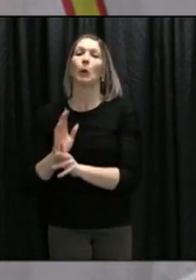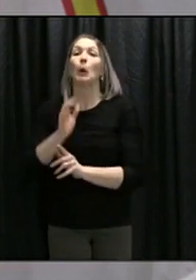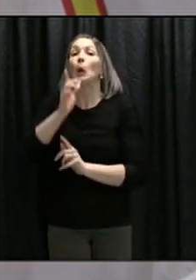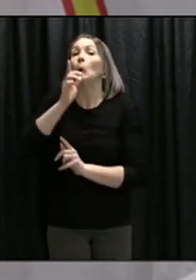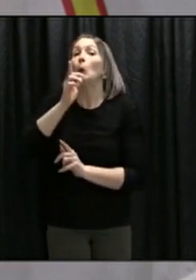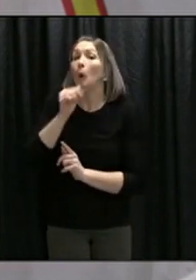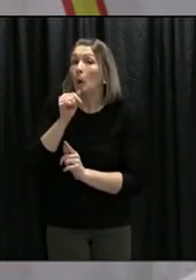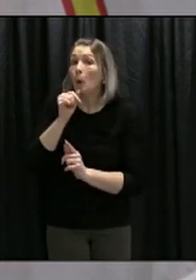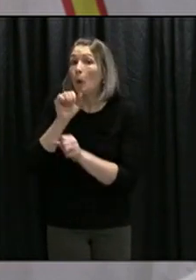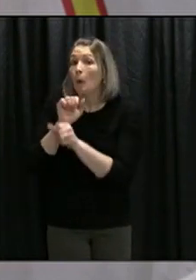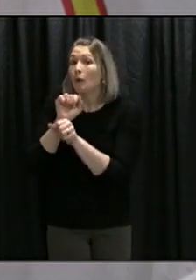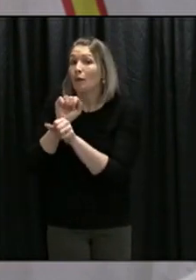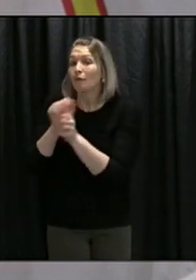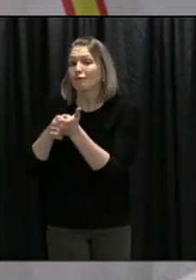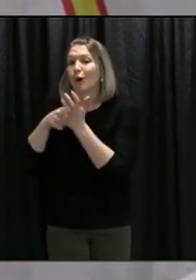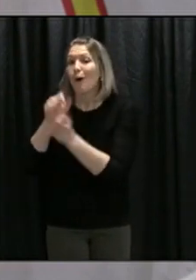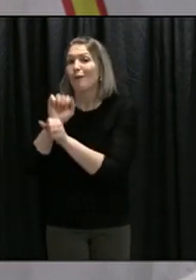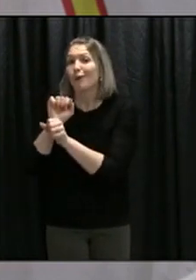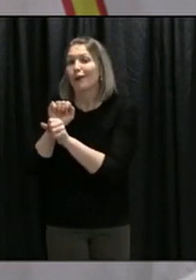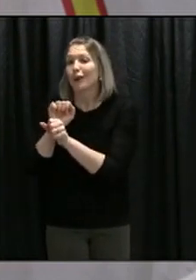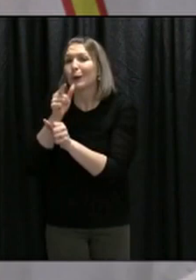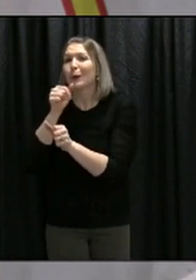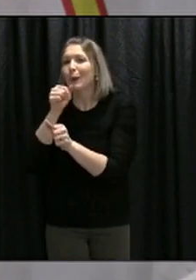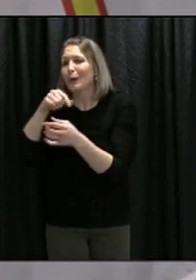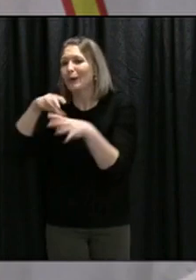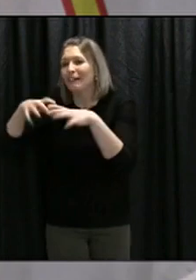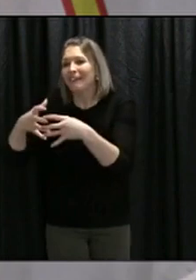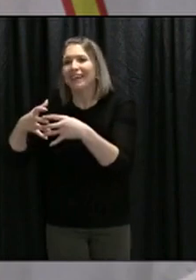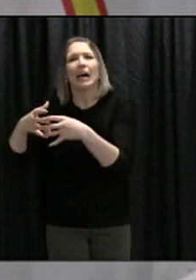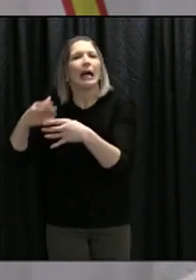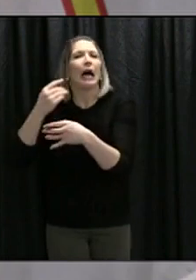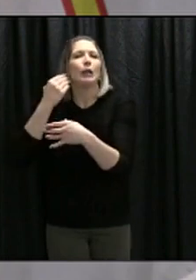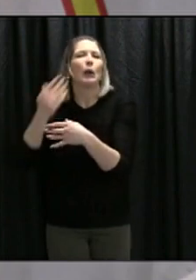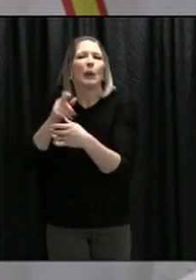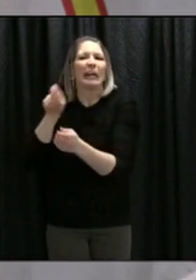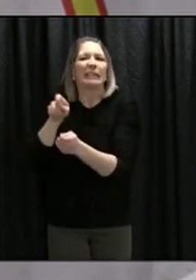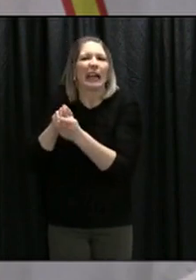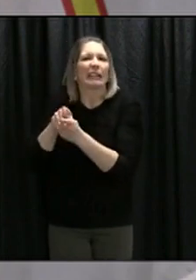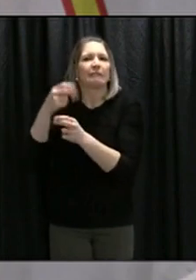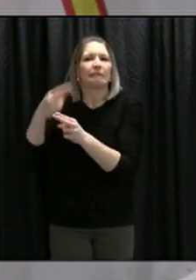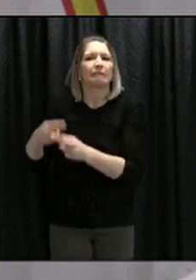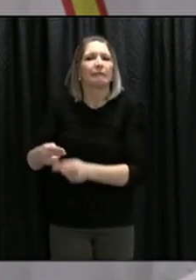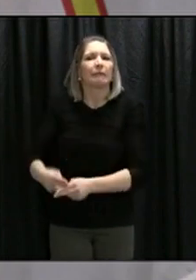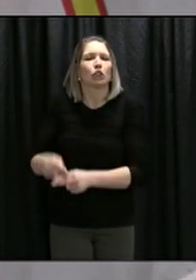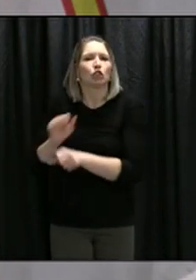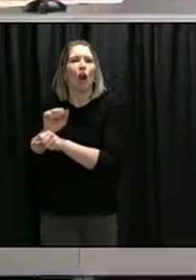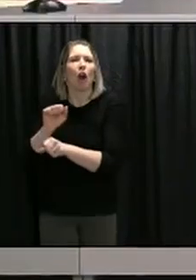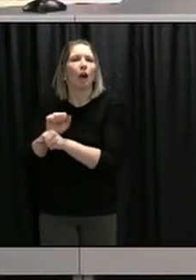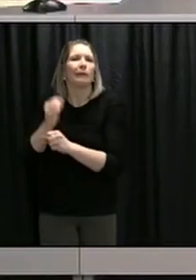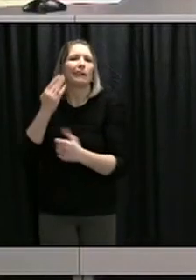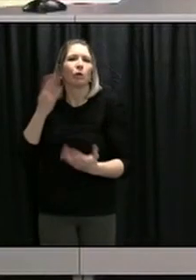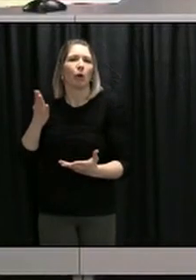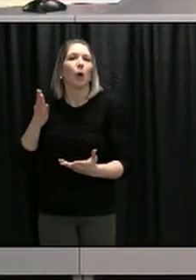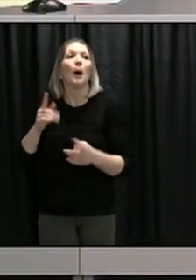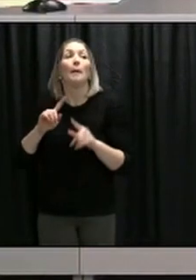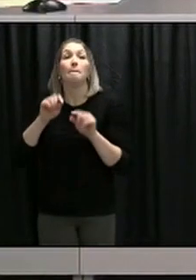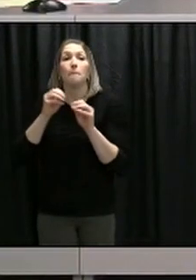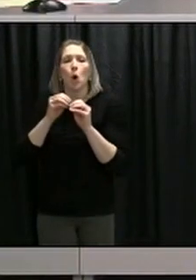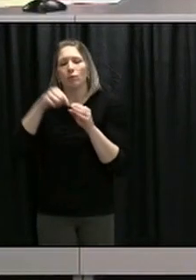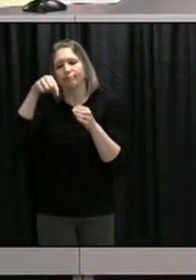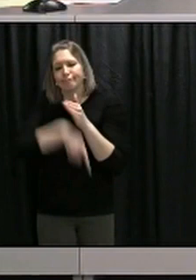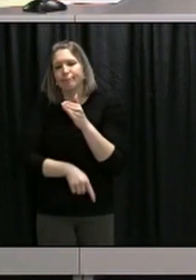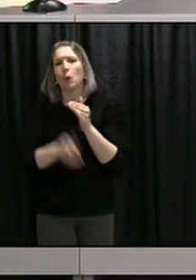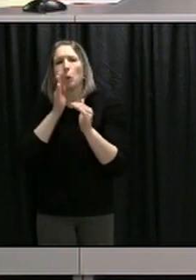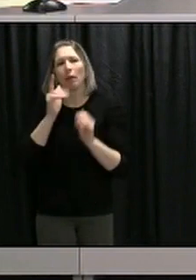those essential workers would be has not been fully determined yet. Thank you. Our next questions are from